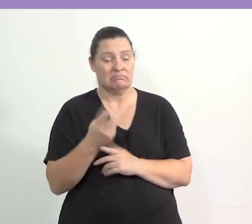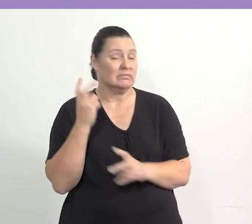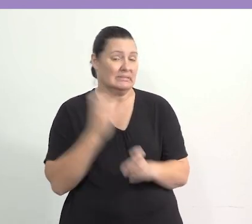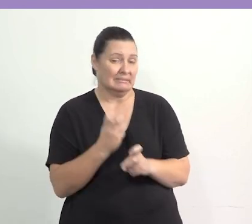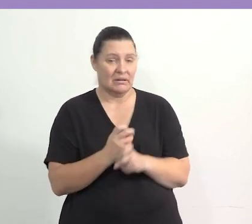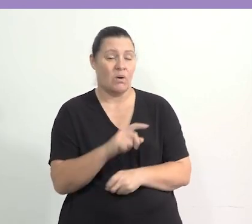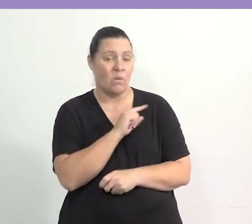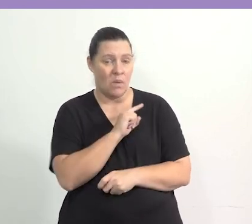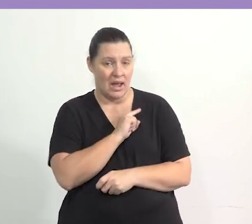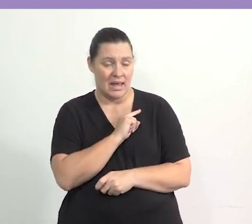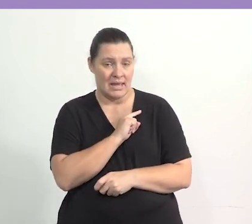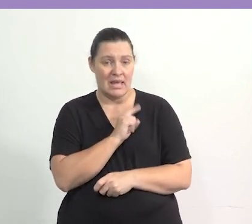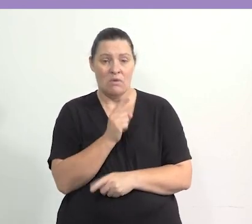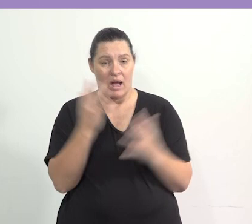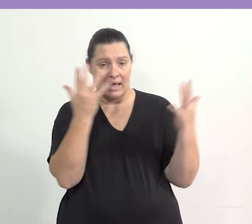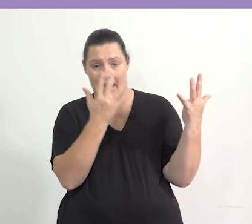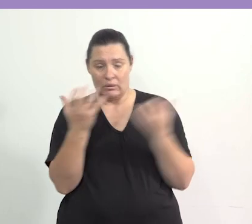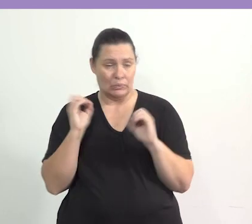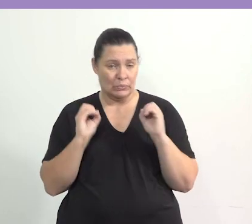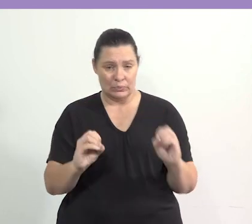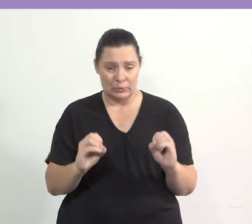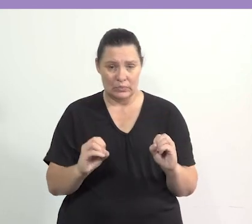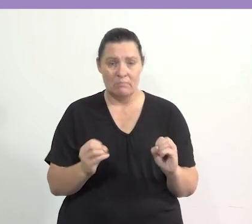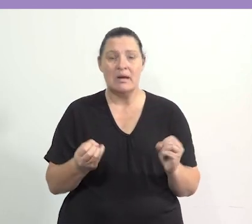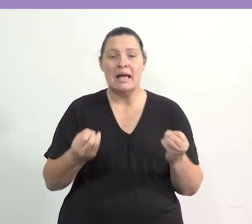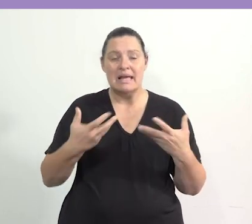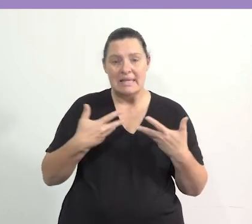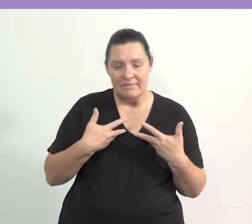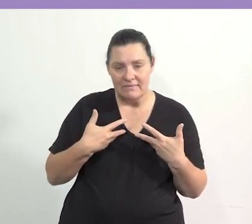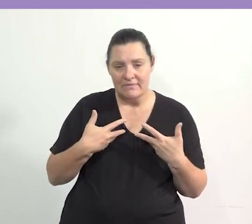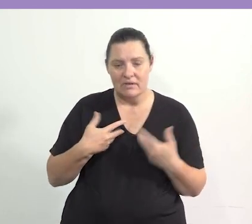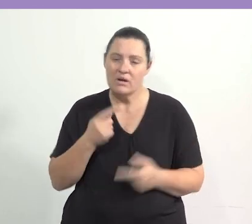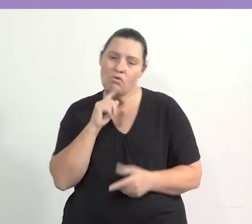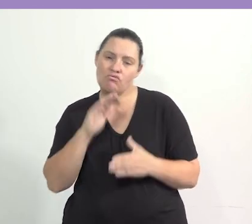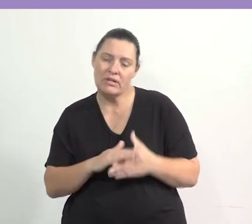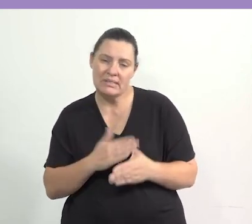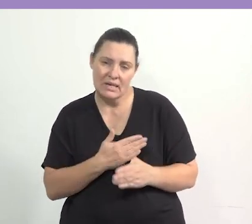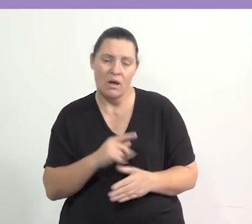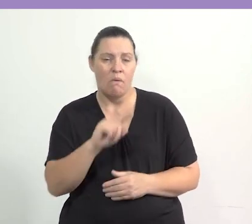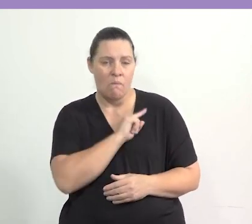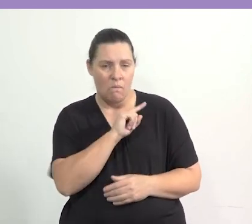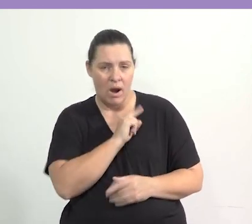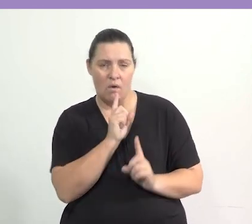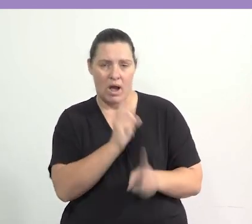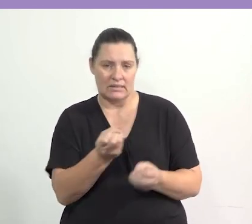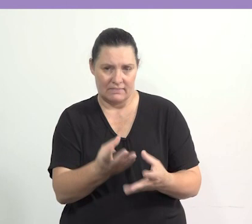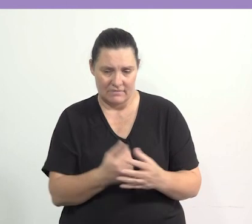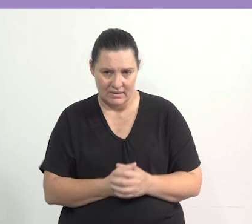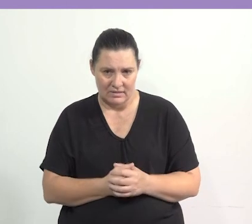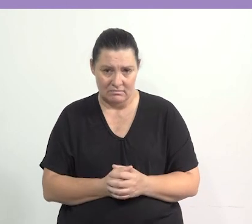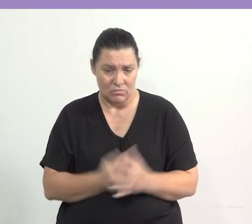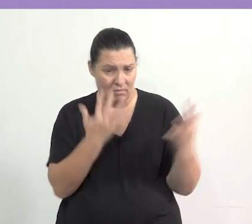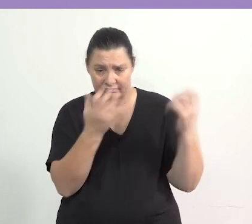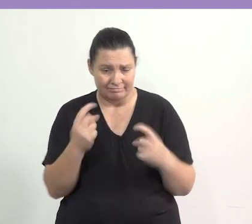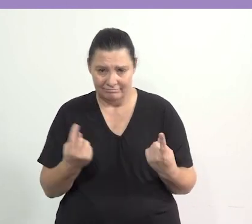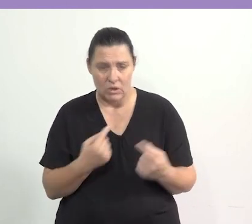is tricky because without any calculations, give a mathematical reason for your answer. So